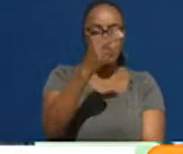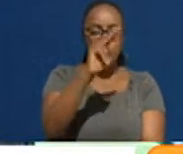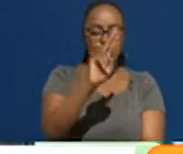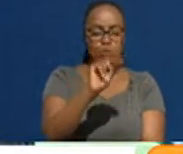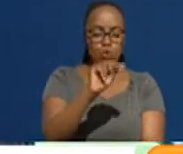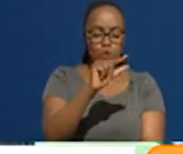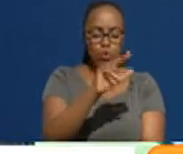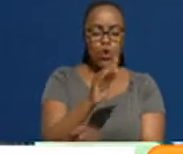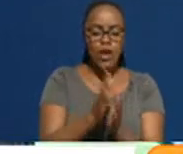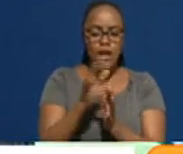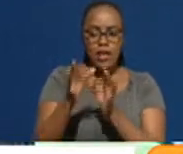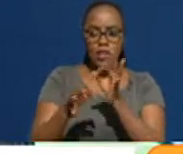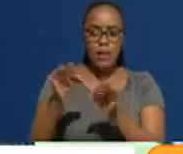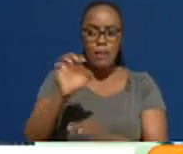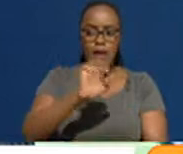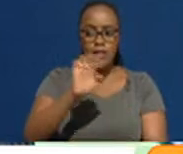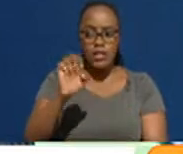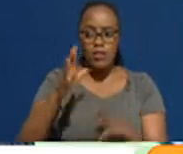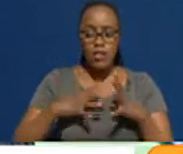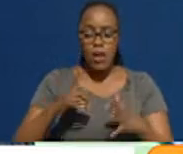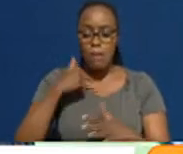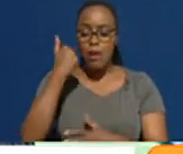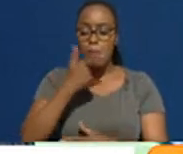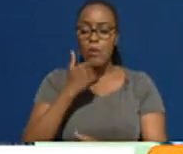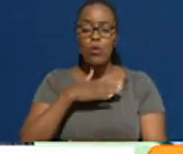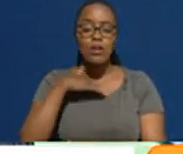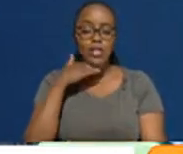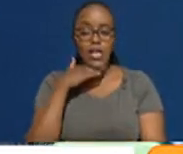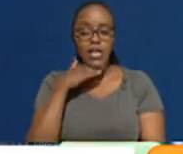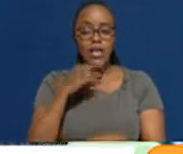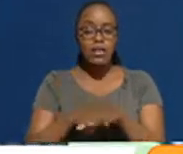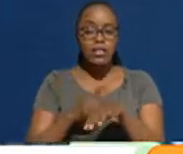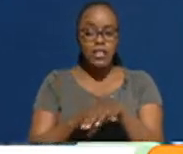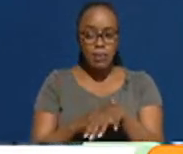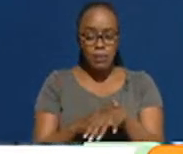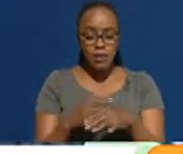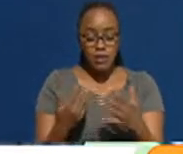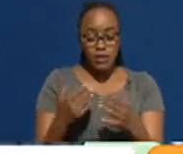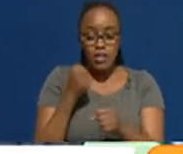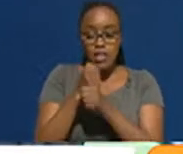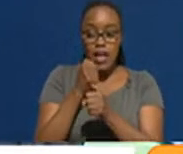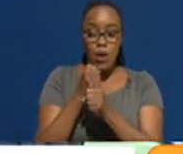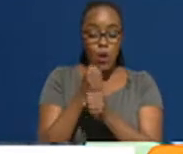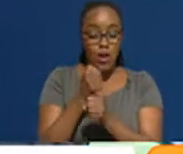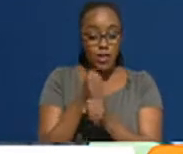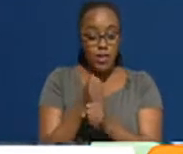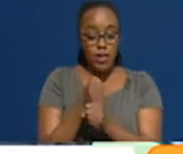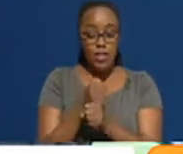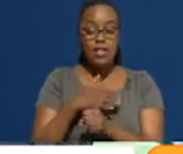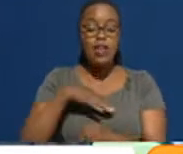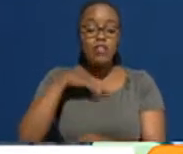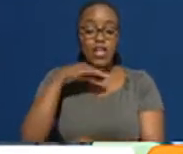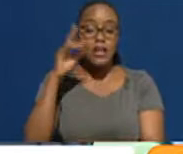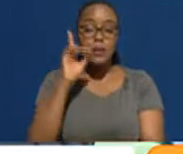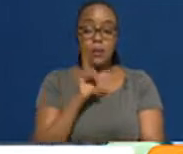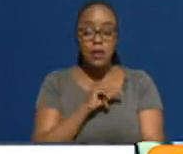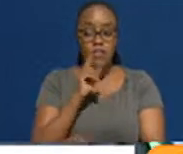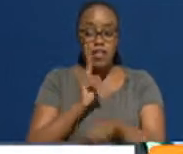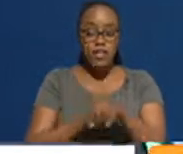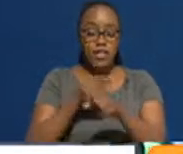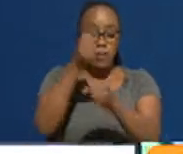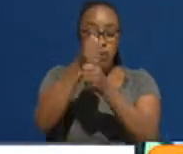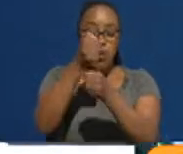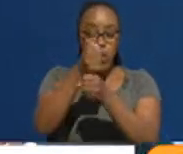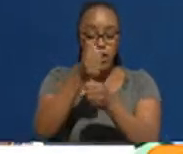and the one of Embakasi East, people who lost their lives while in the tour of duty. They've lost their lives while